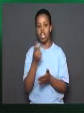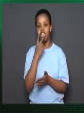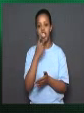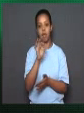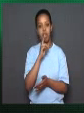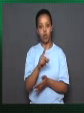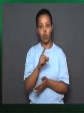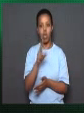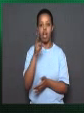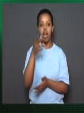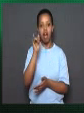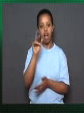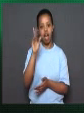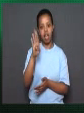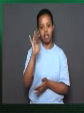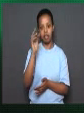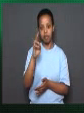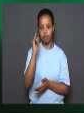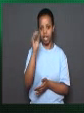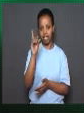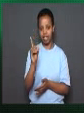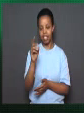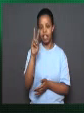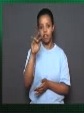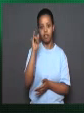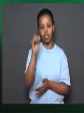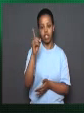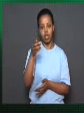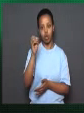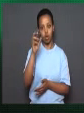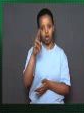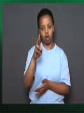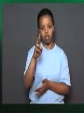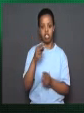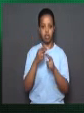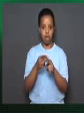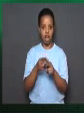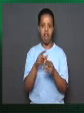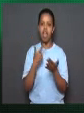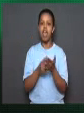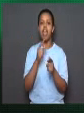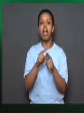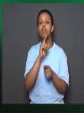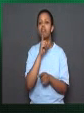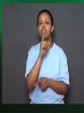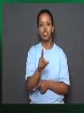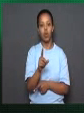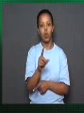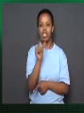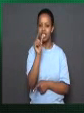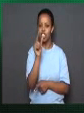vigor. What do you think this term means, students? Form a small